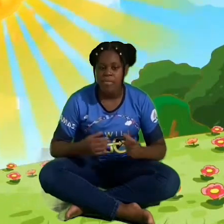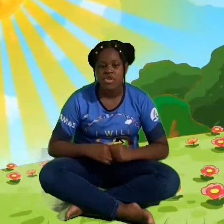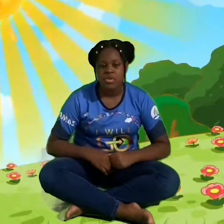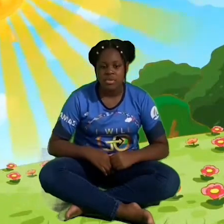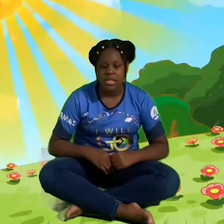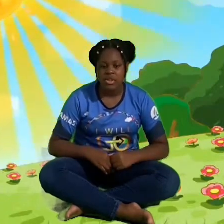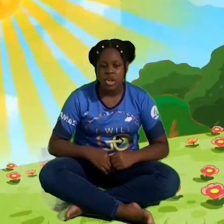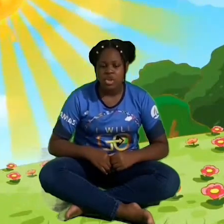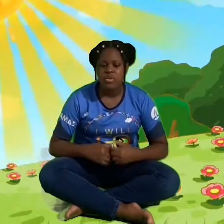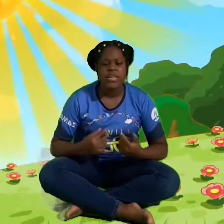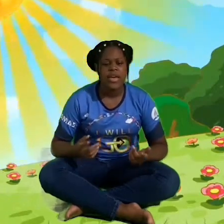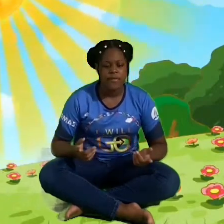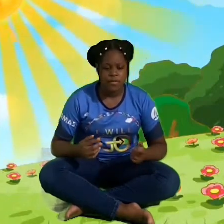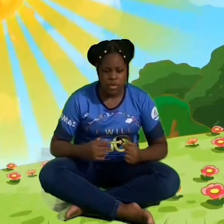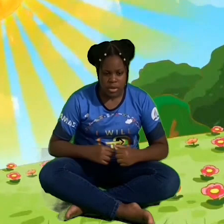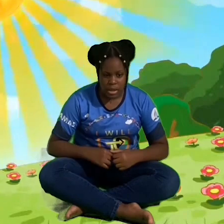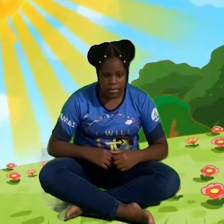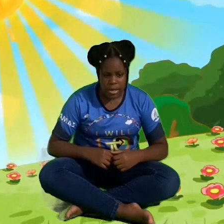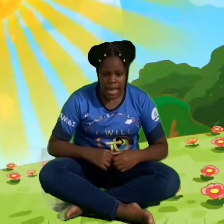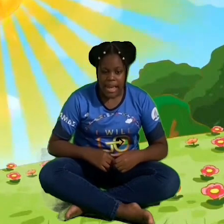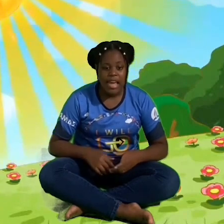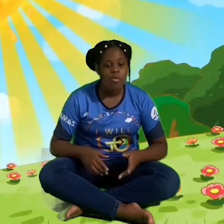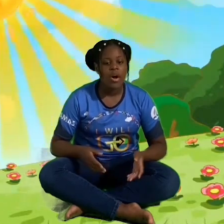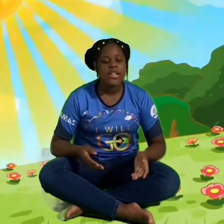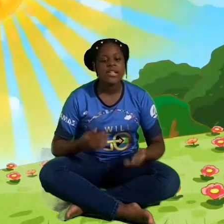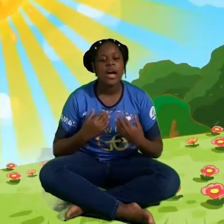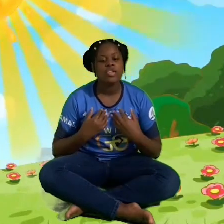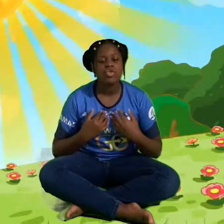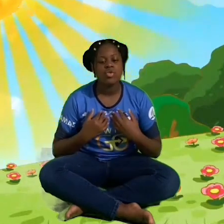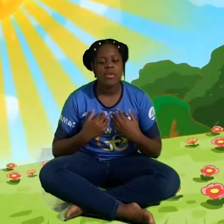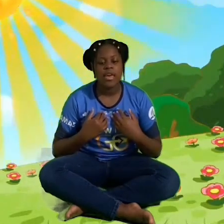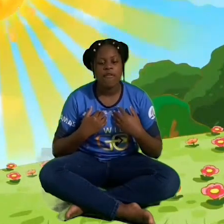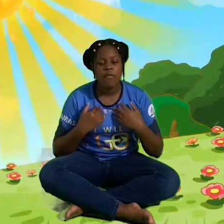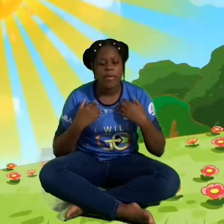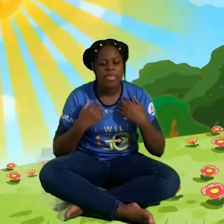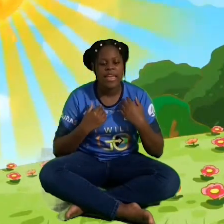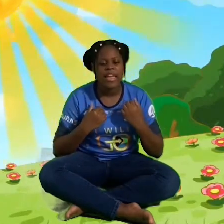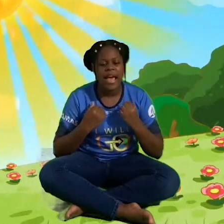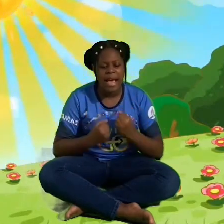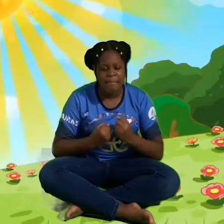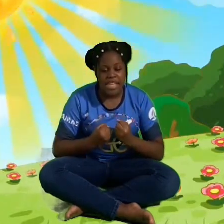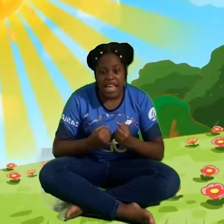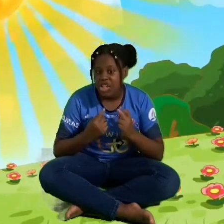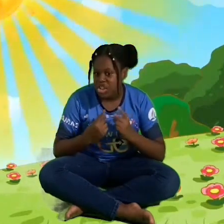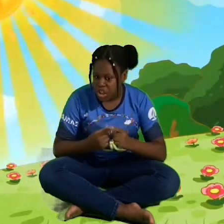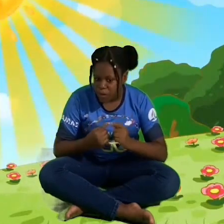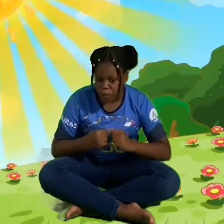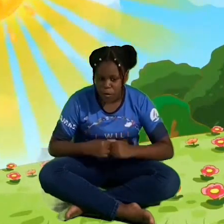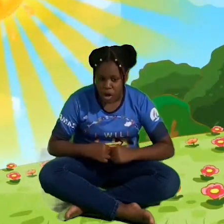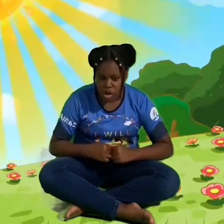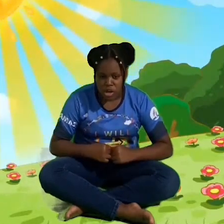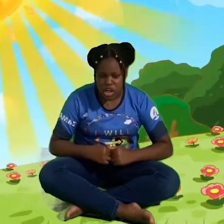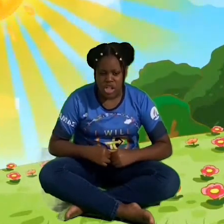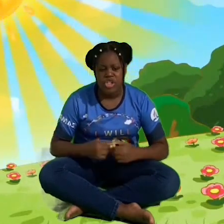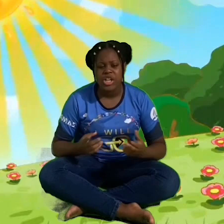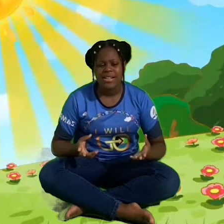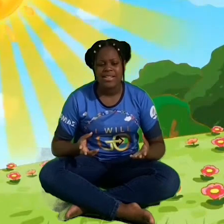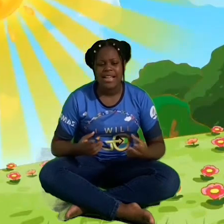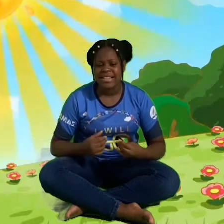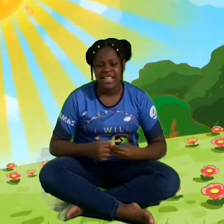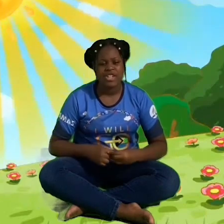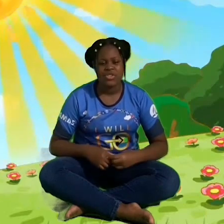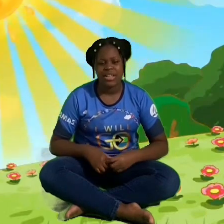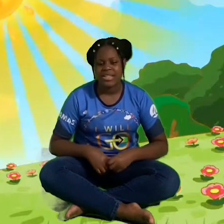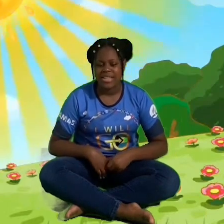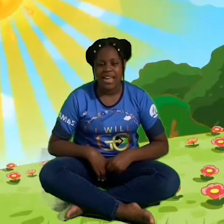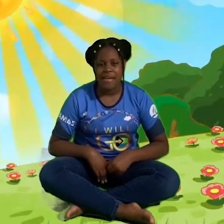people opportunities to give to him. He wants us to give with a happy and cheerful heart, just